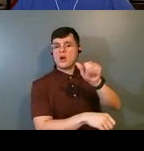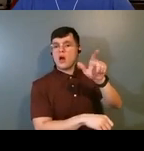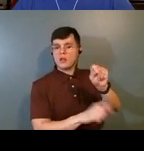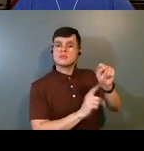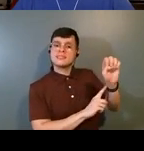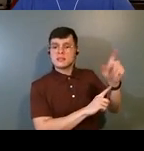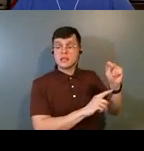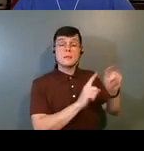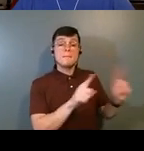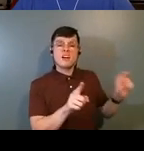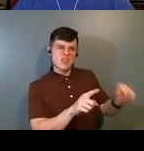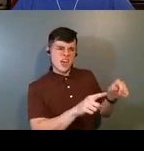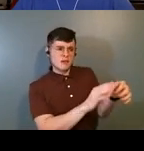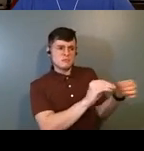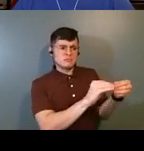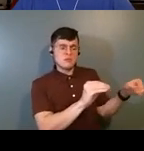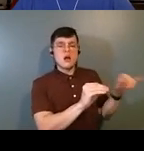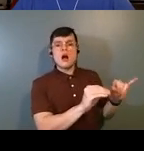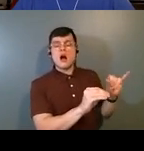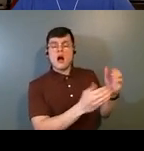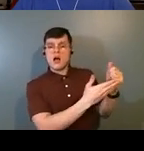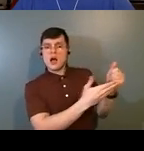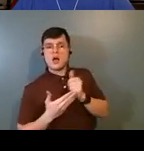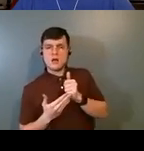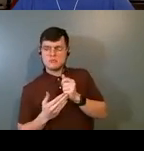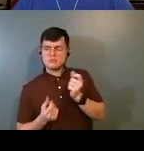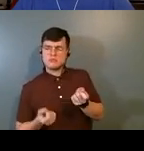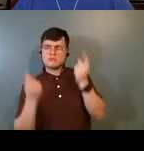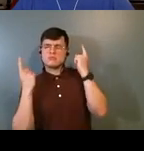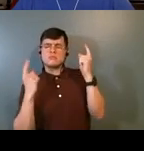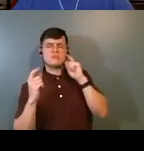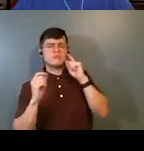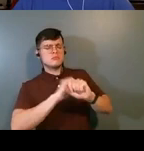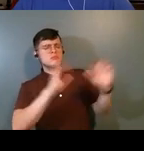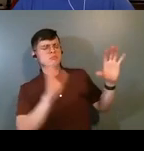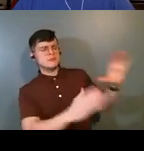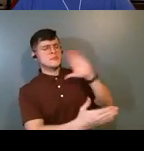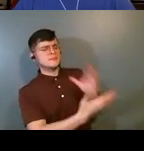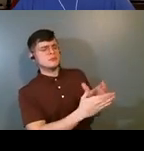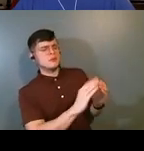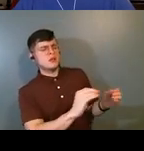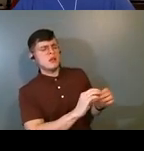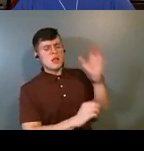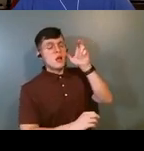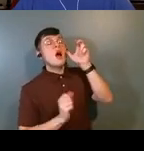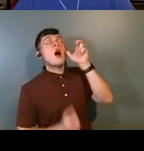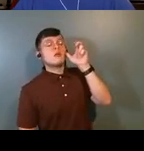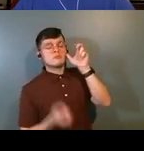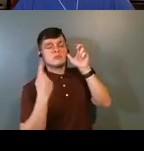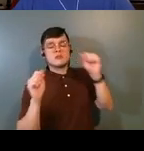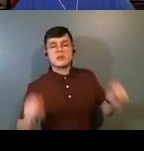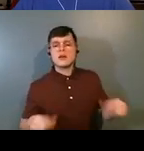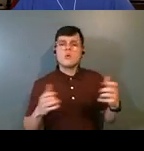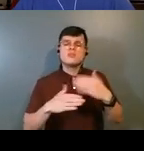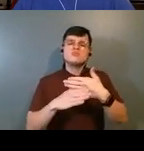supposed to give a feel for what that picture is. And so anyway, I just wanted to share that a little bit. And then,